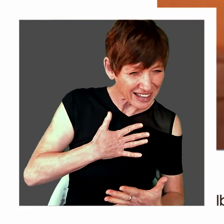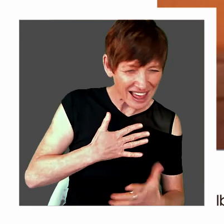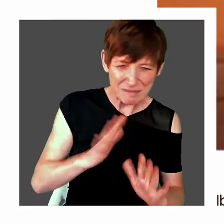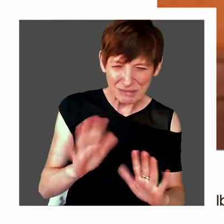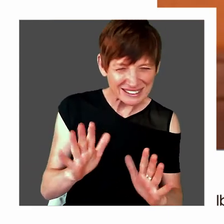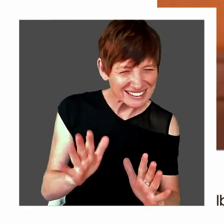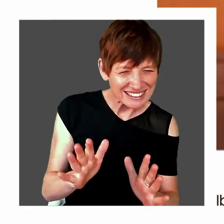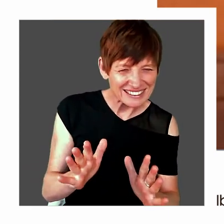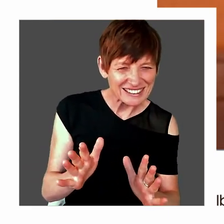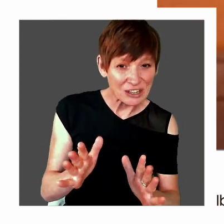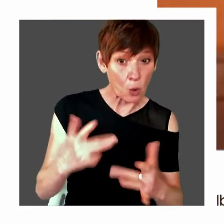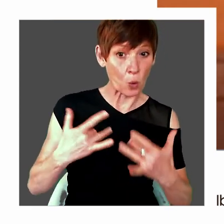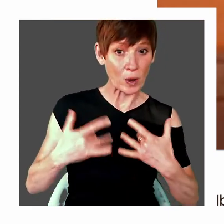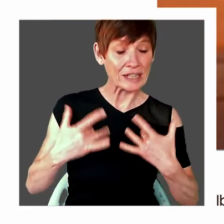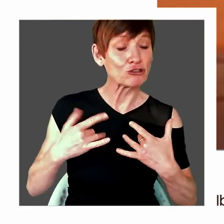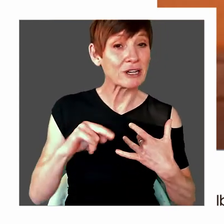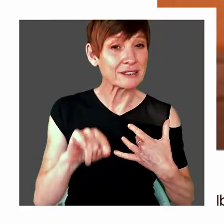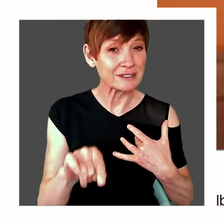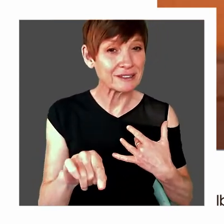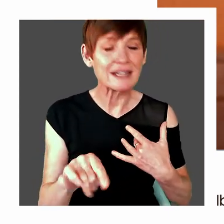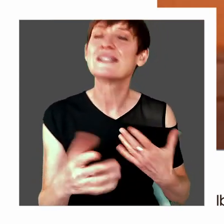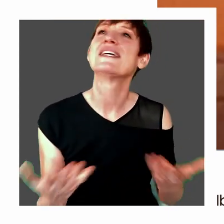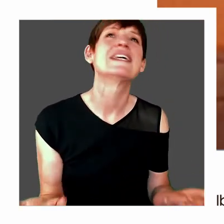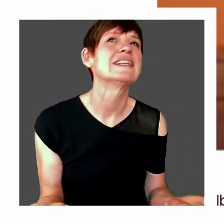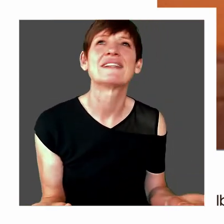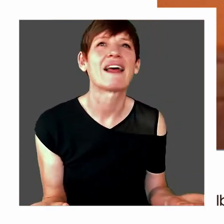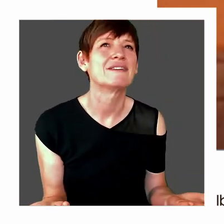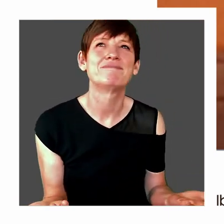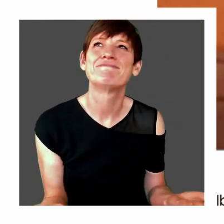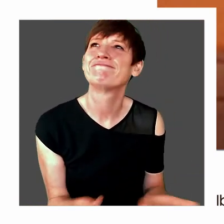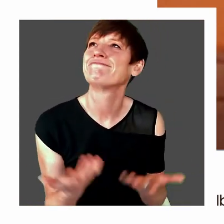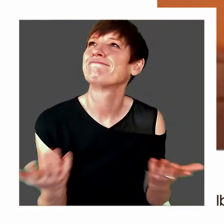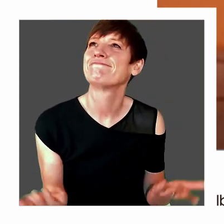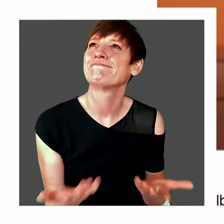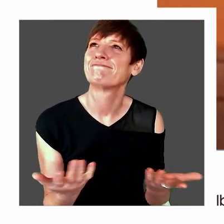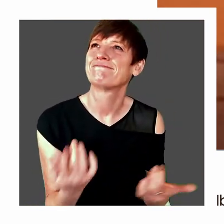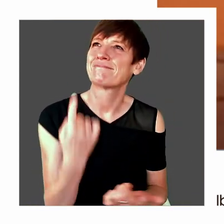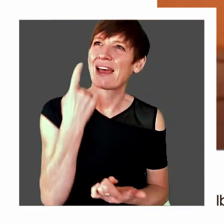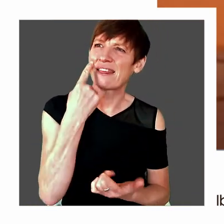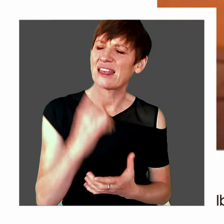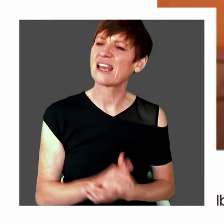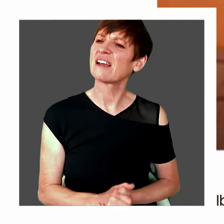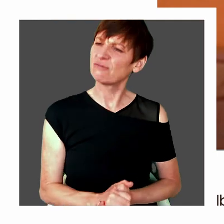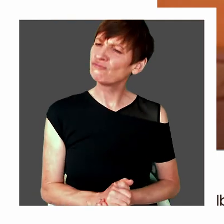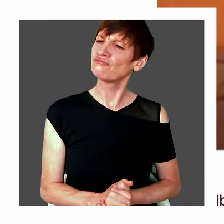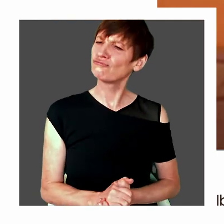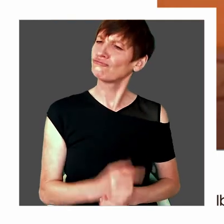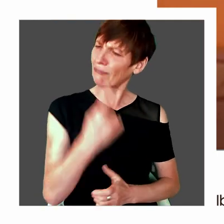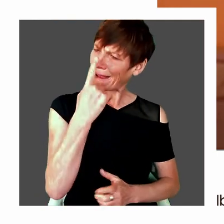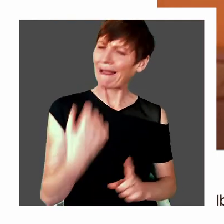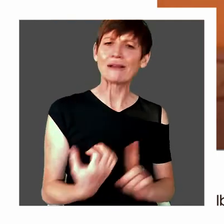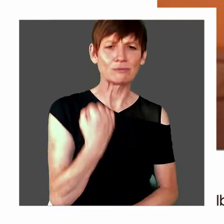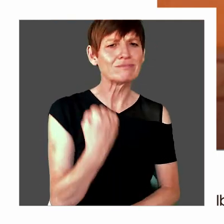necessarily, like, I think it's the same, like, yeah, I can do it, like,